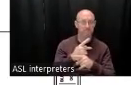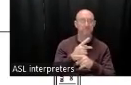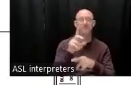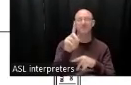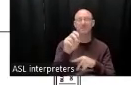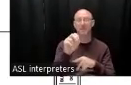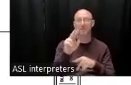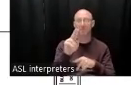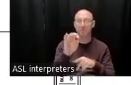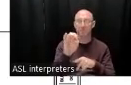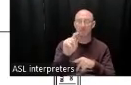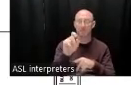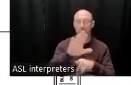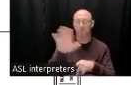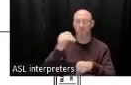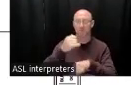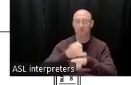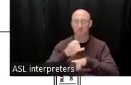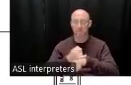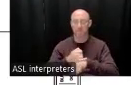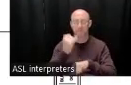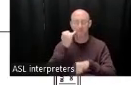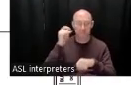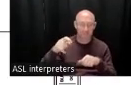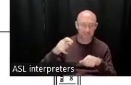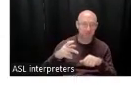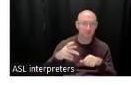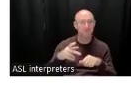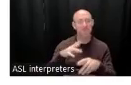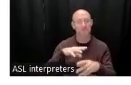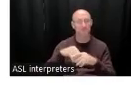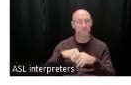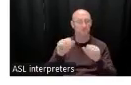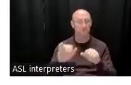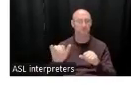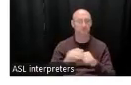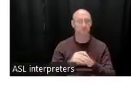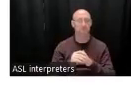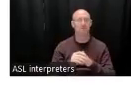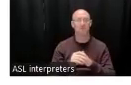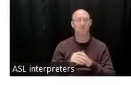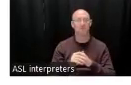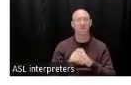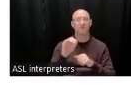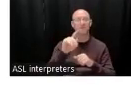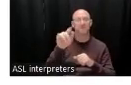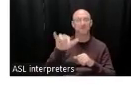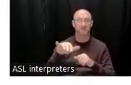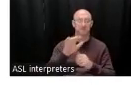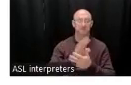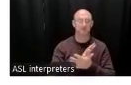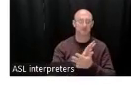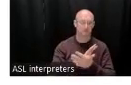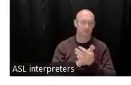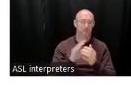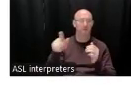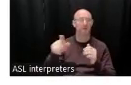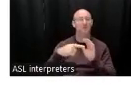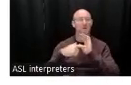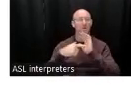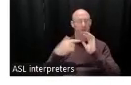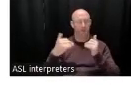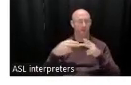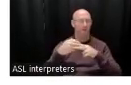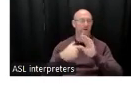documents at your institution, and if you need to, you can include those sorts of things in a facilities document. This is to show that